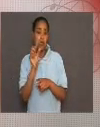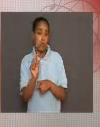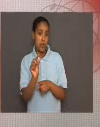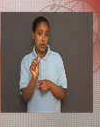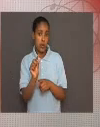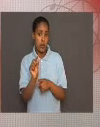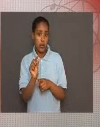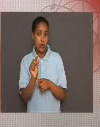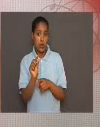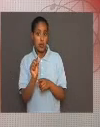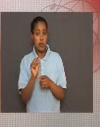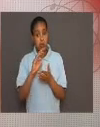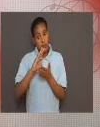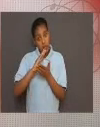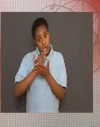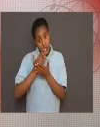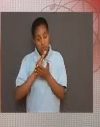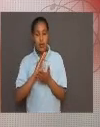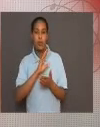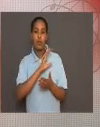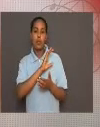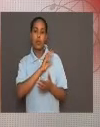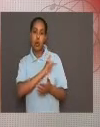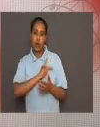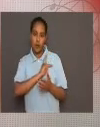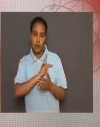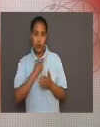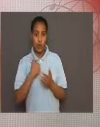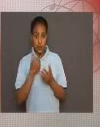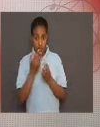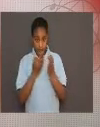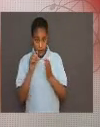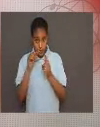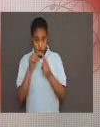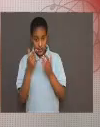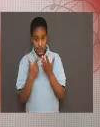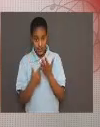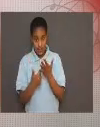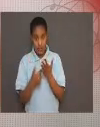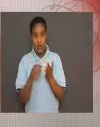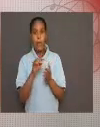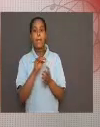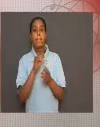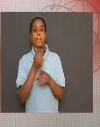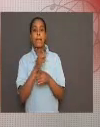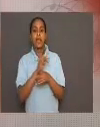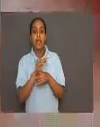few with intermediate properties. We refer to these as